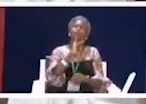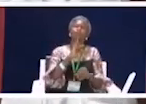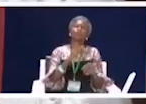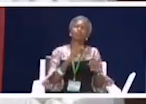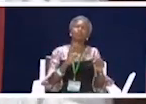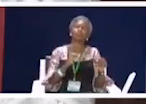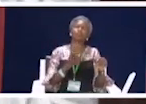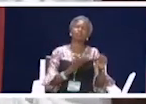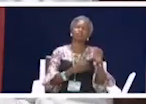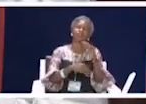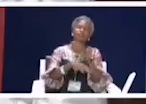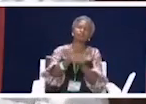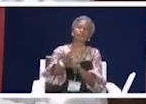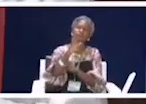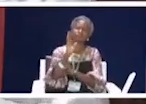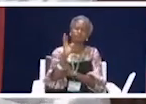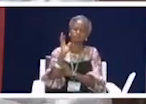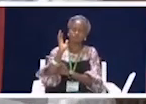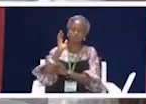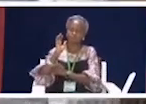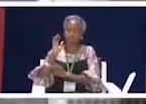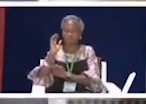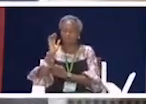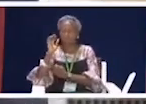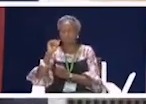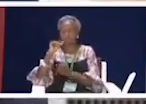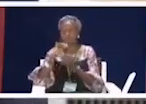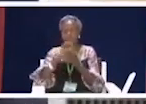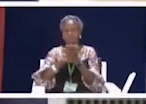Wonderful is my